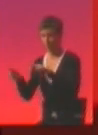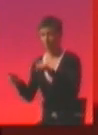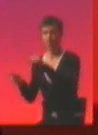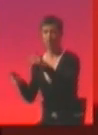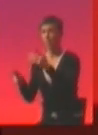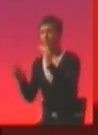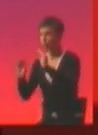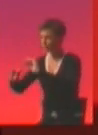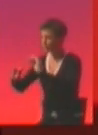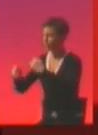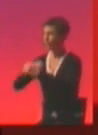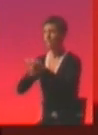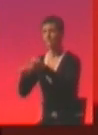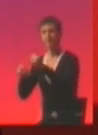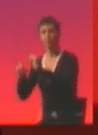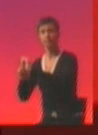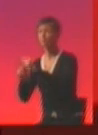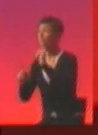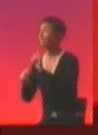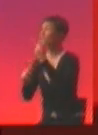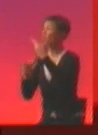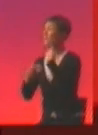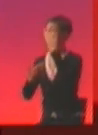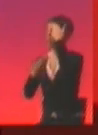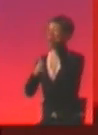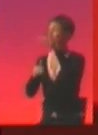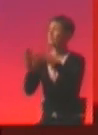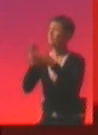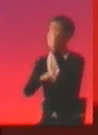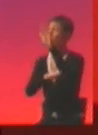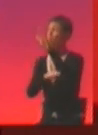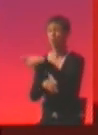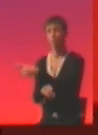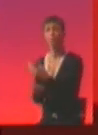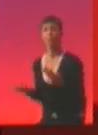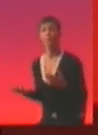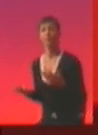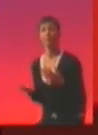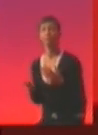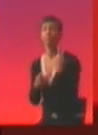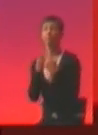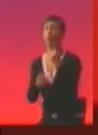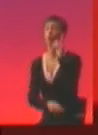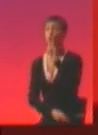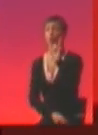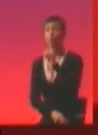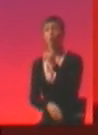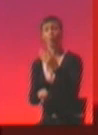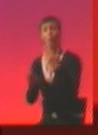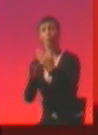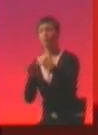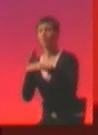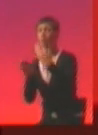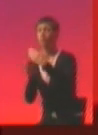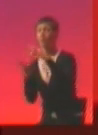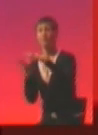management training, and he's had his first ever holiday abroad. And I talked to Rebecca Robertson, who is the Job Centre Plus advisor